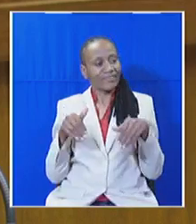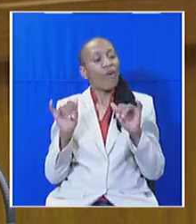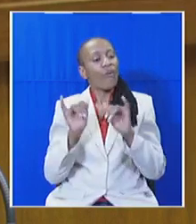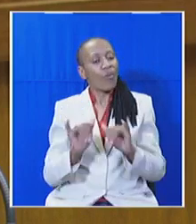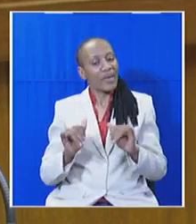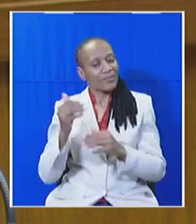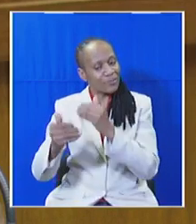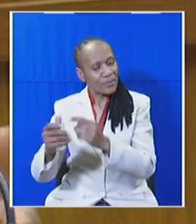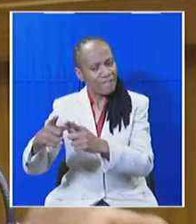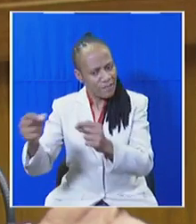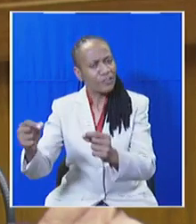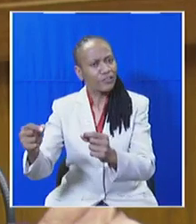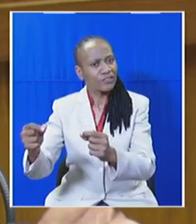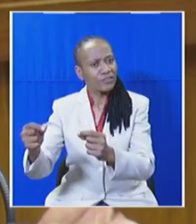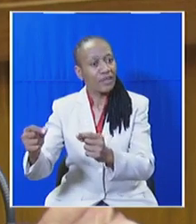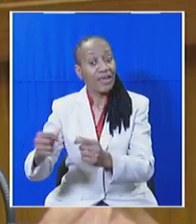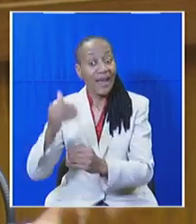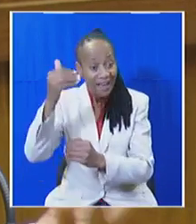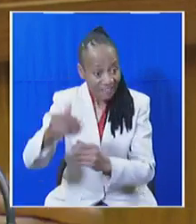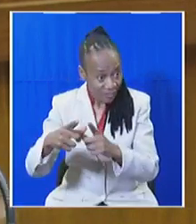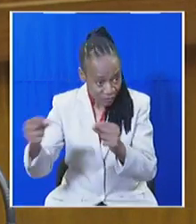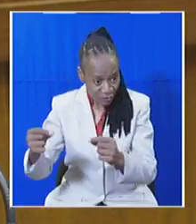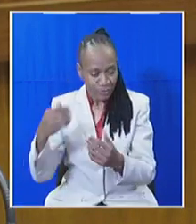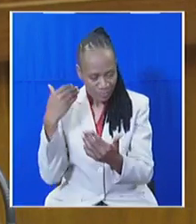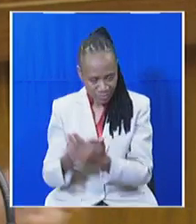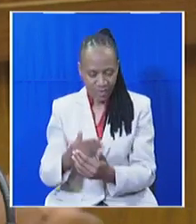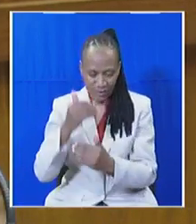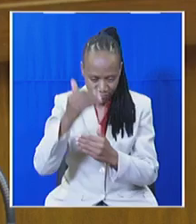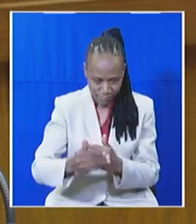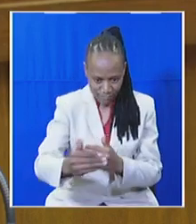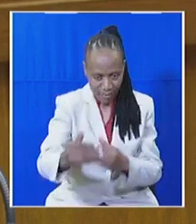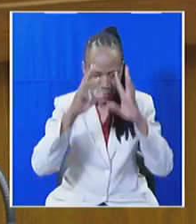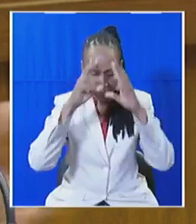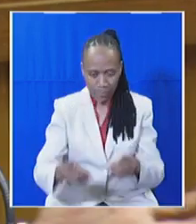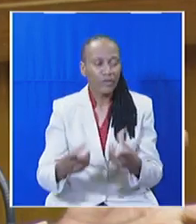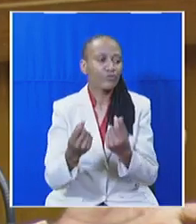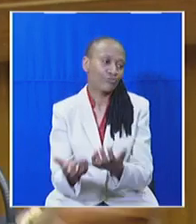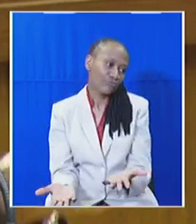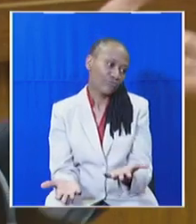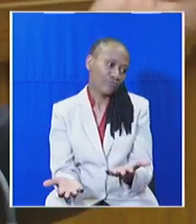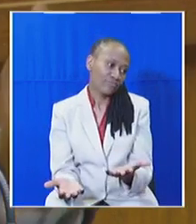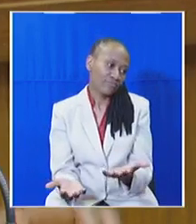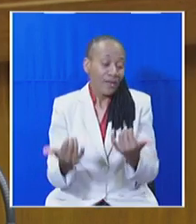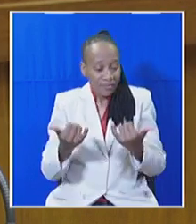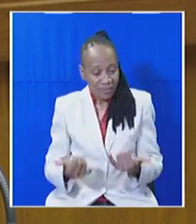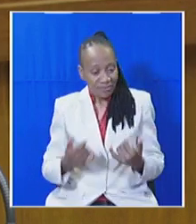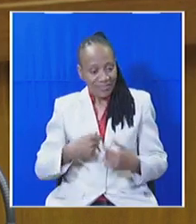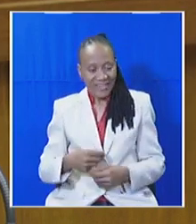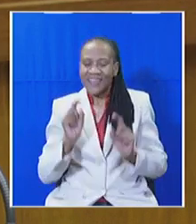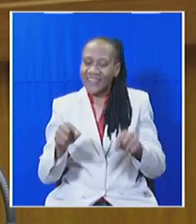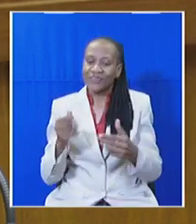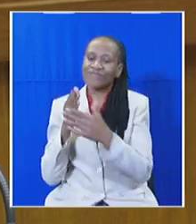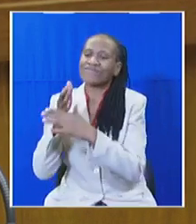their conclusions, and then we react to the final conclusions or outcomes. So that's the reason why I can't